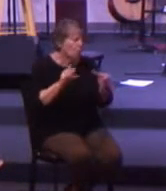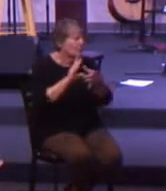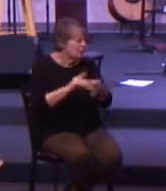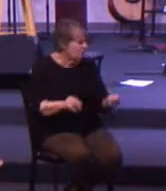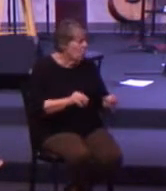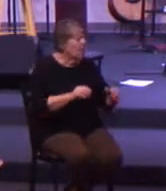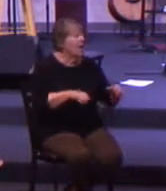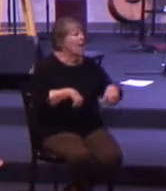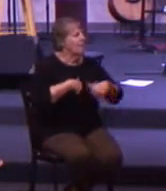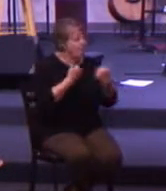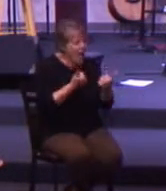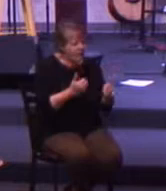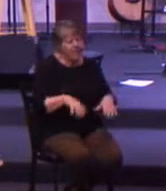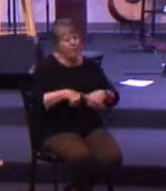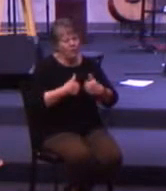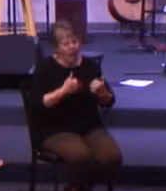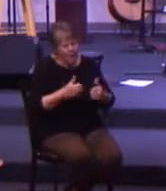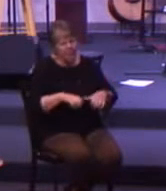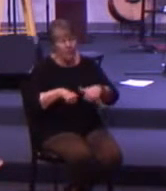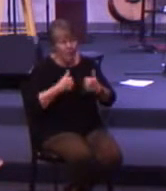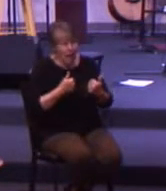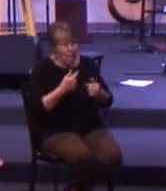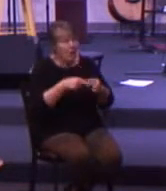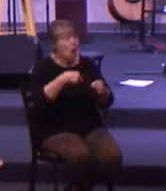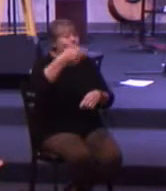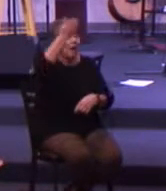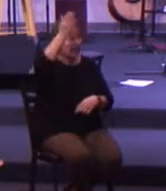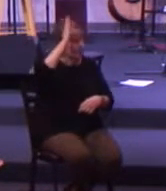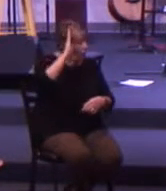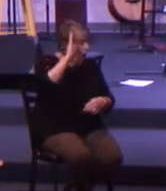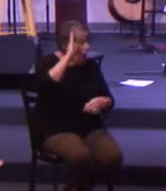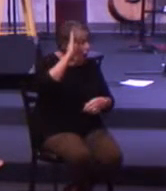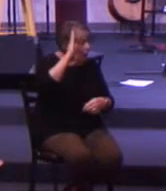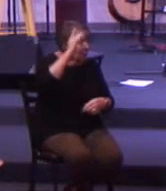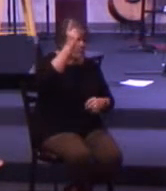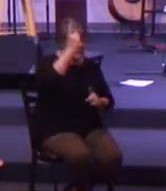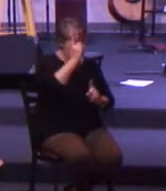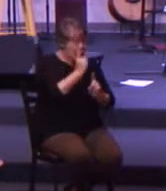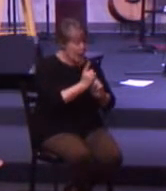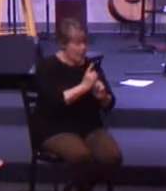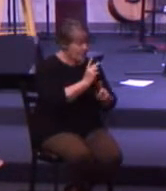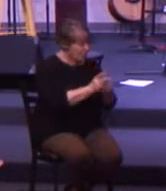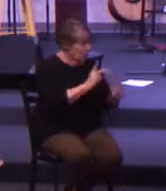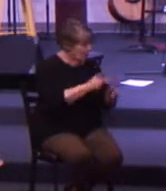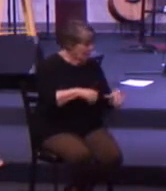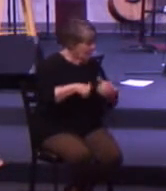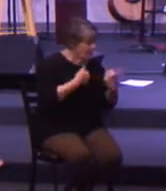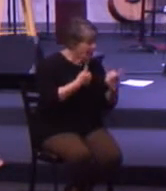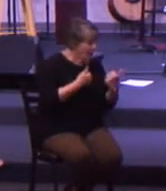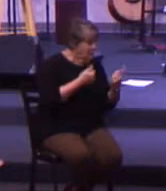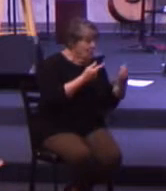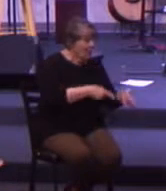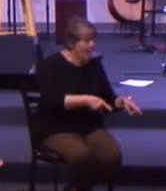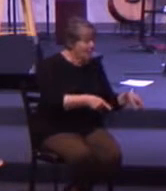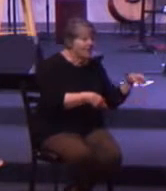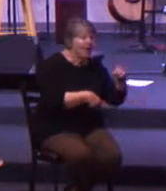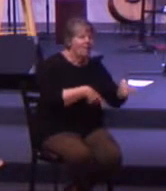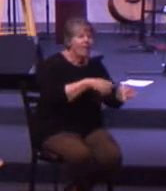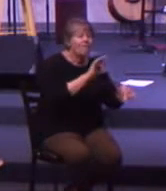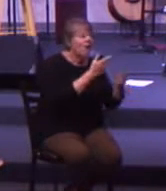life, when God's presence is encountered in people's lives, people find freedom. And there was a